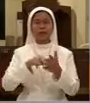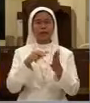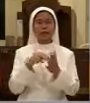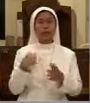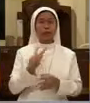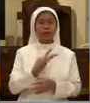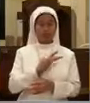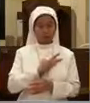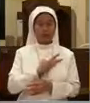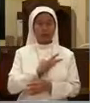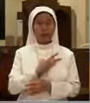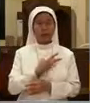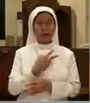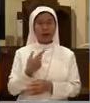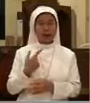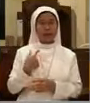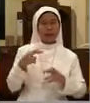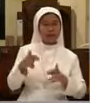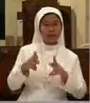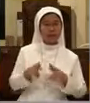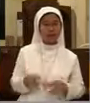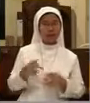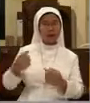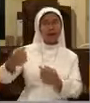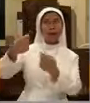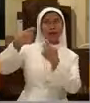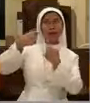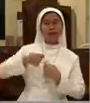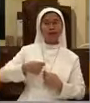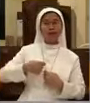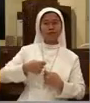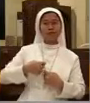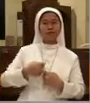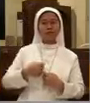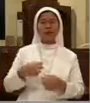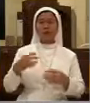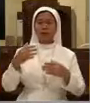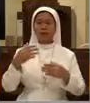been given a gift or gifts.